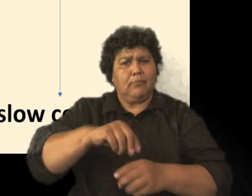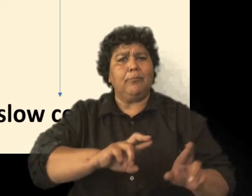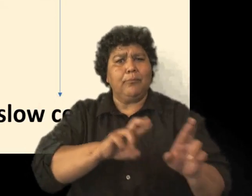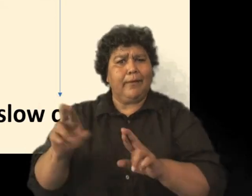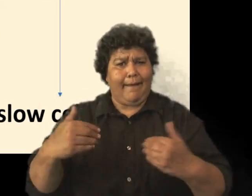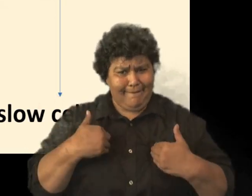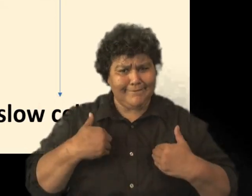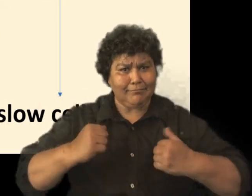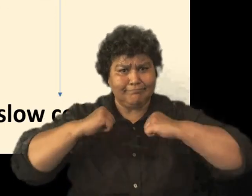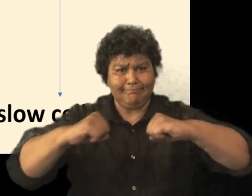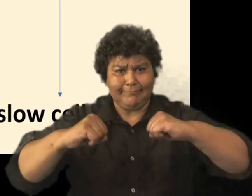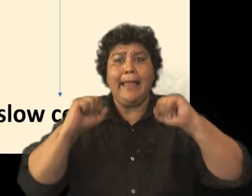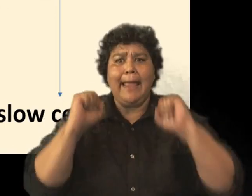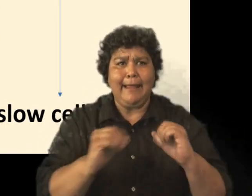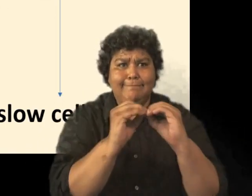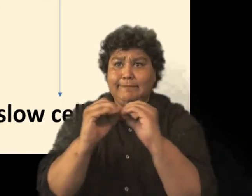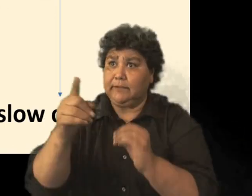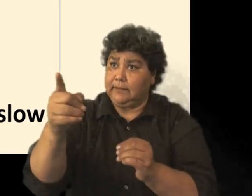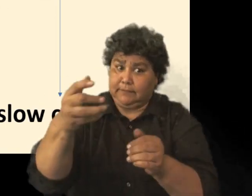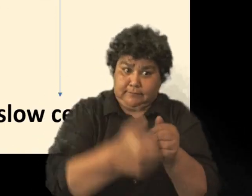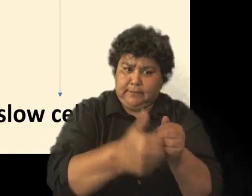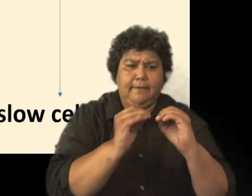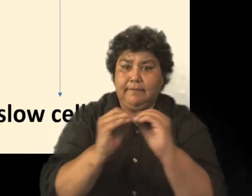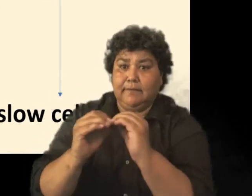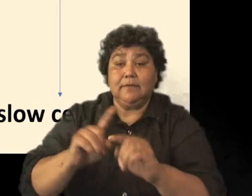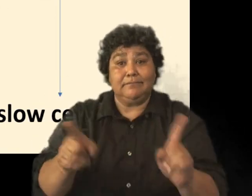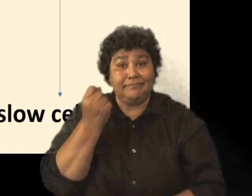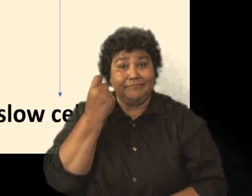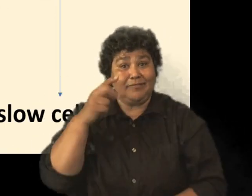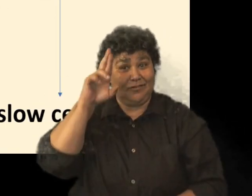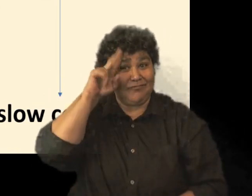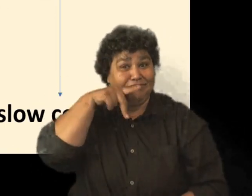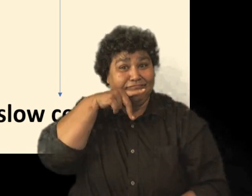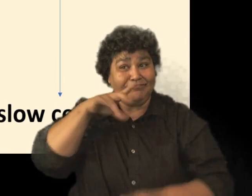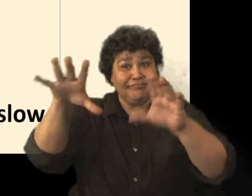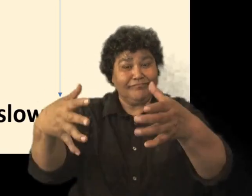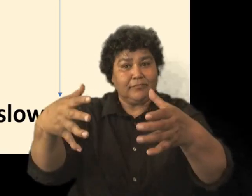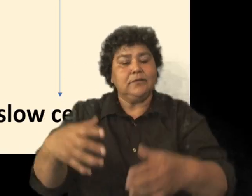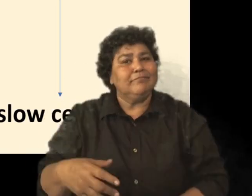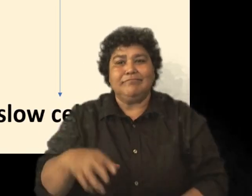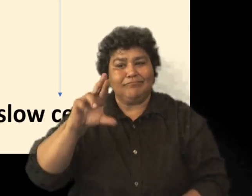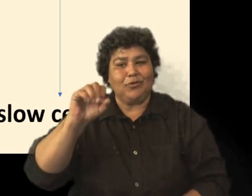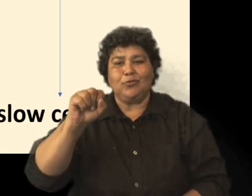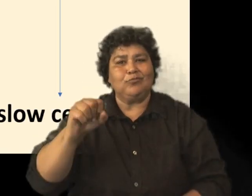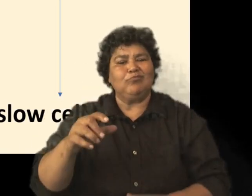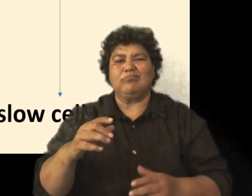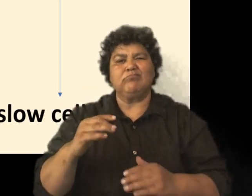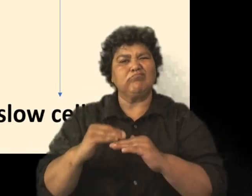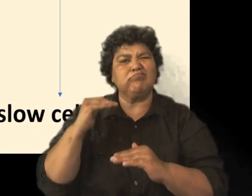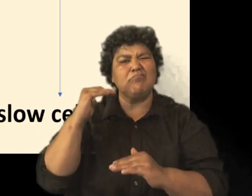defense system that can repair the damage, but in RP retina, the amount of reactive oxygen